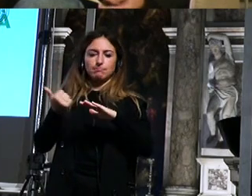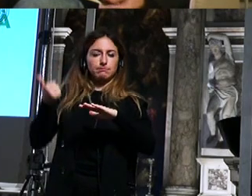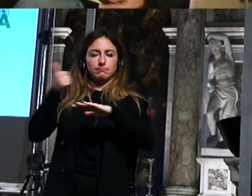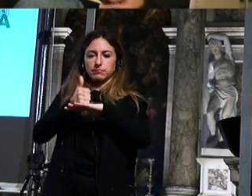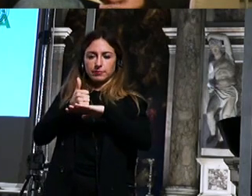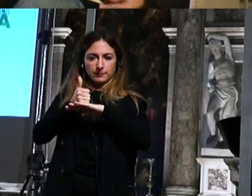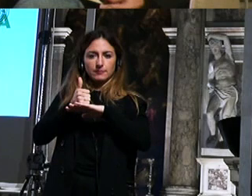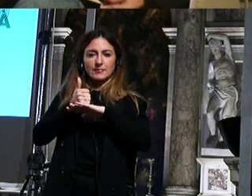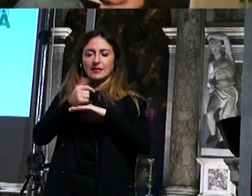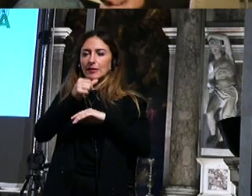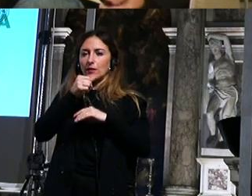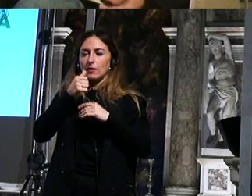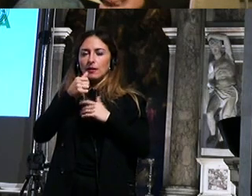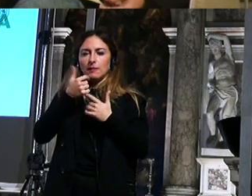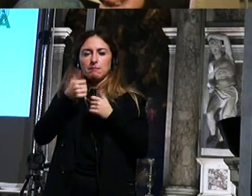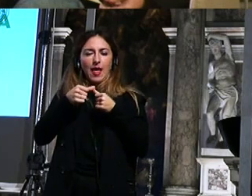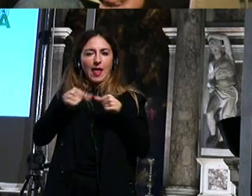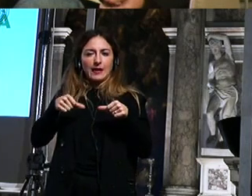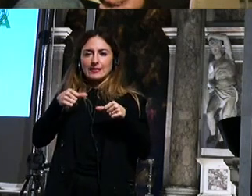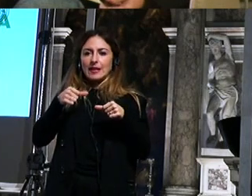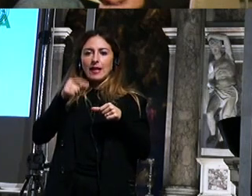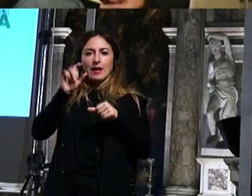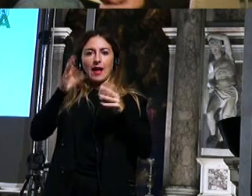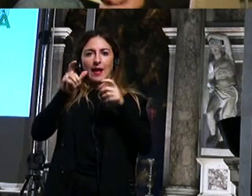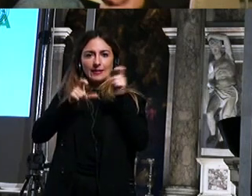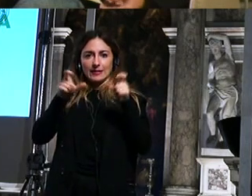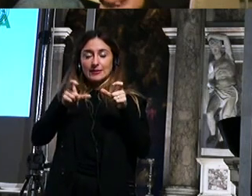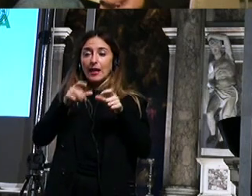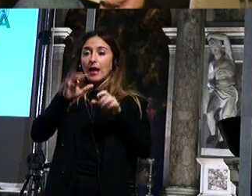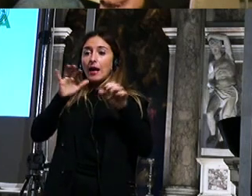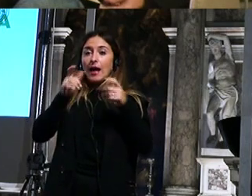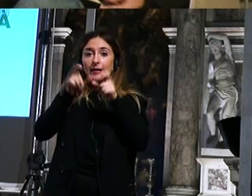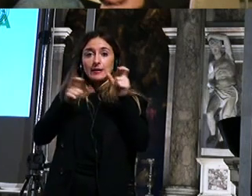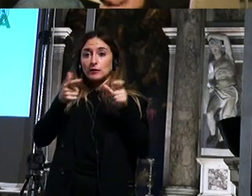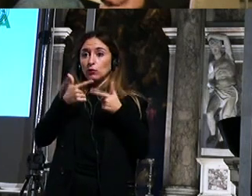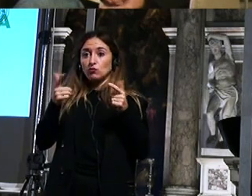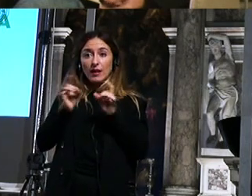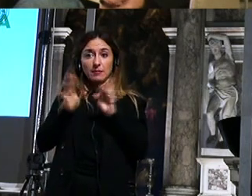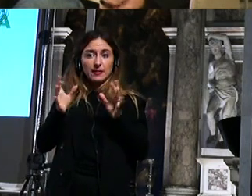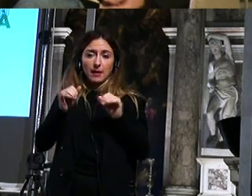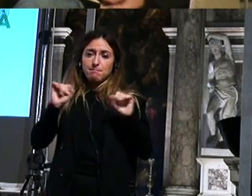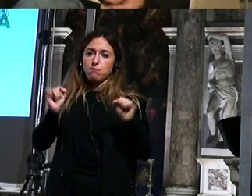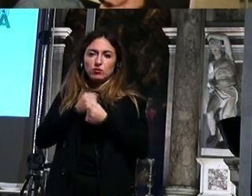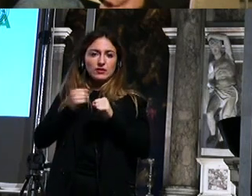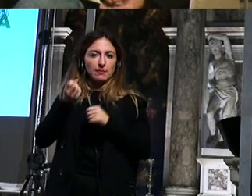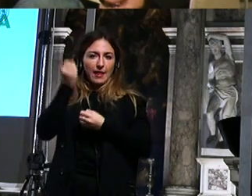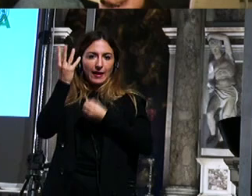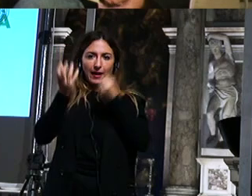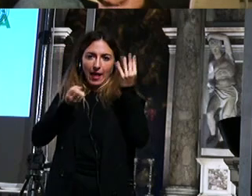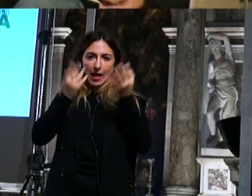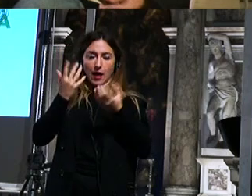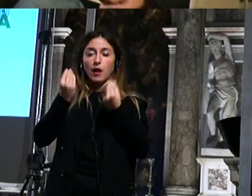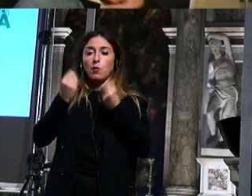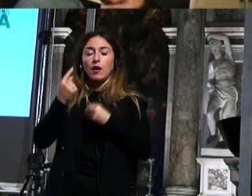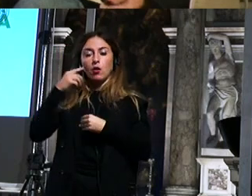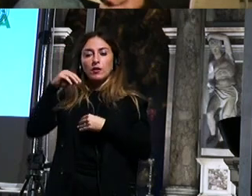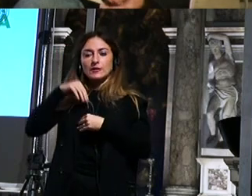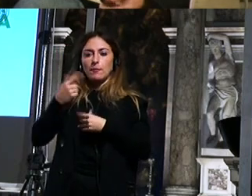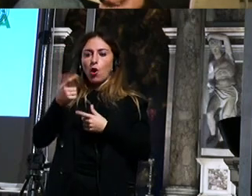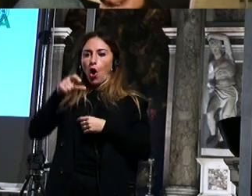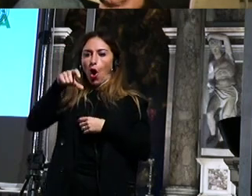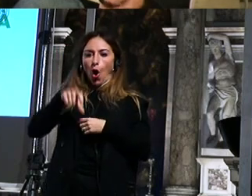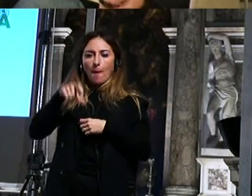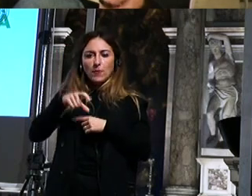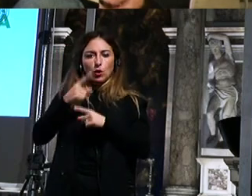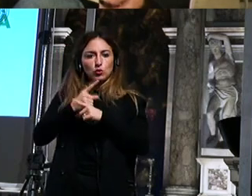it's impossible to create. And the moments we feel that we have to represent a group of people,